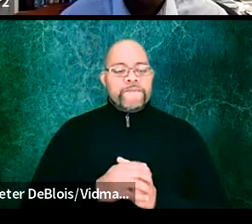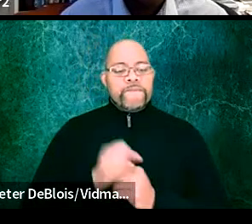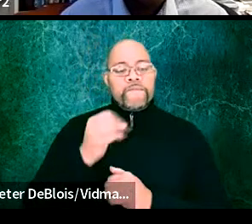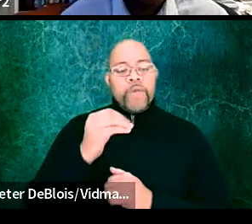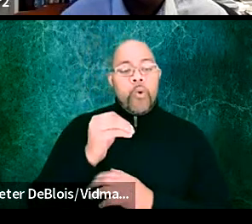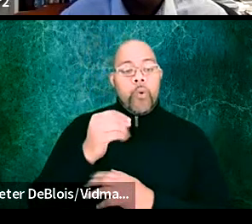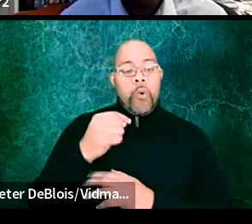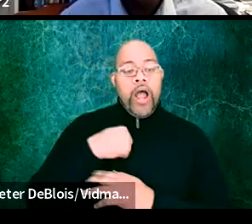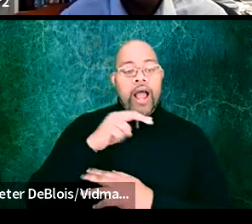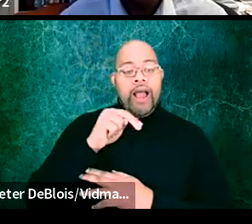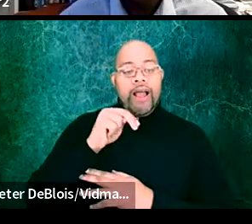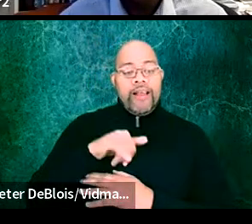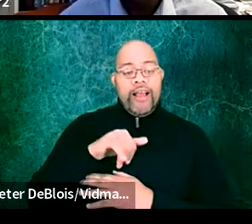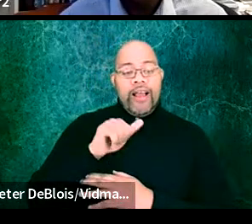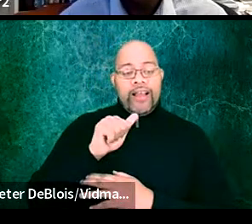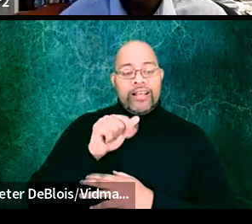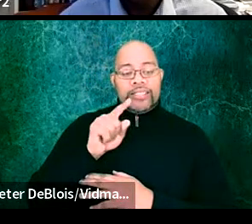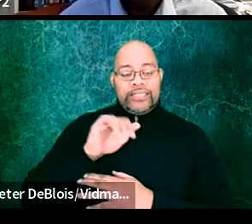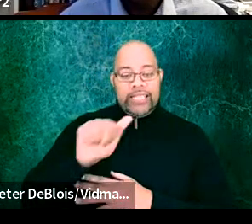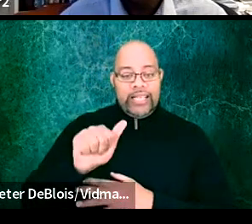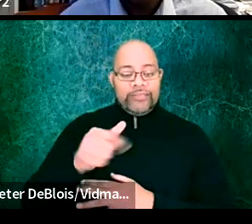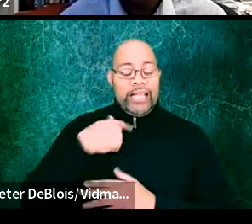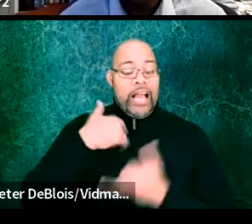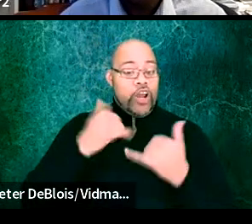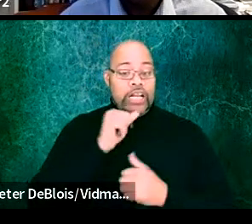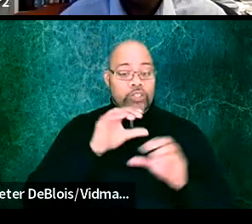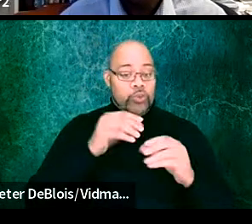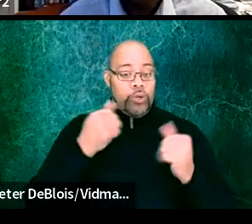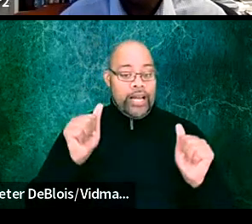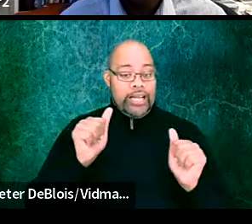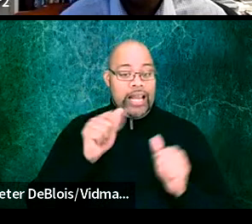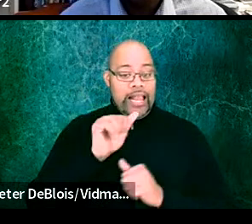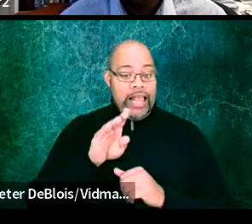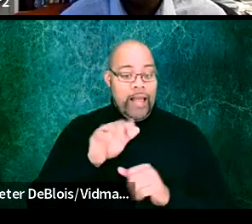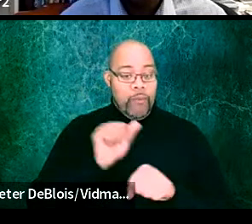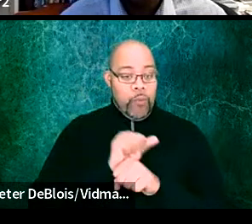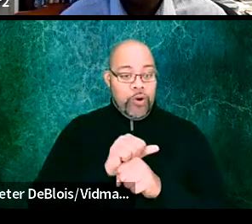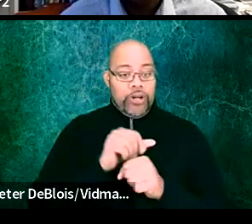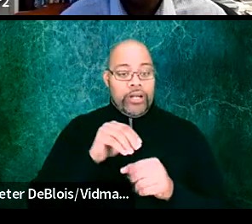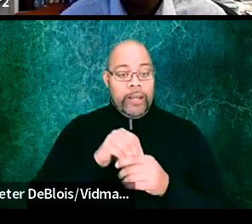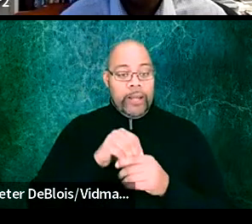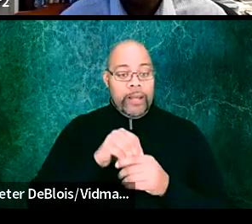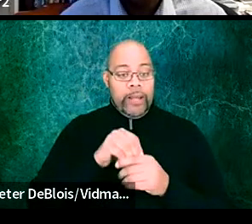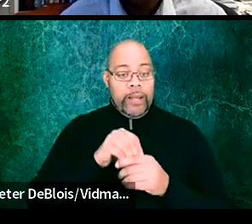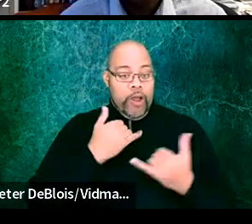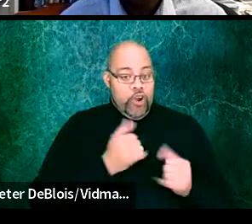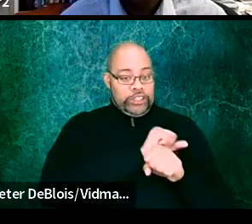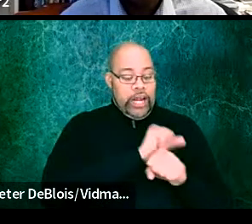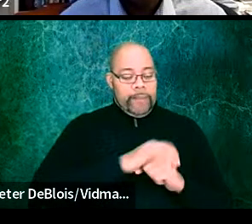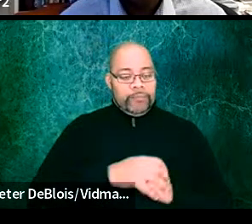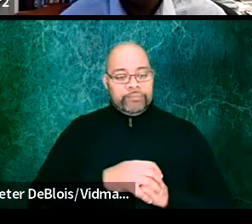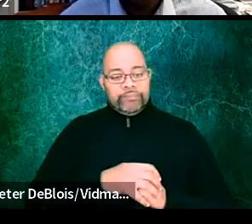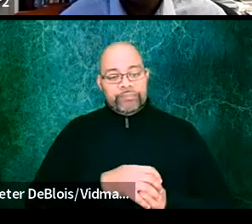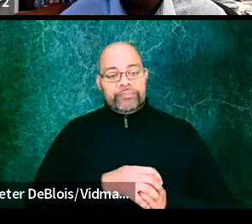So I currently don't do any lab or field work at my current job.